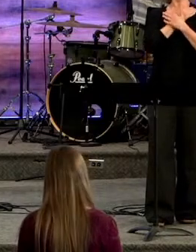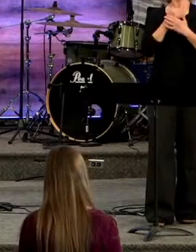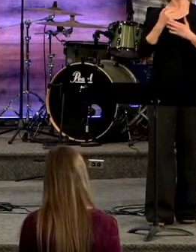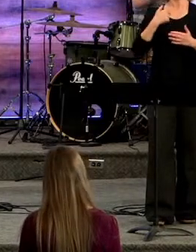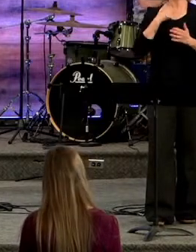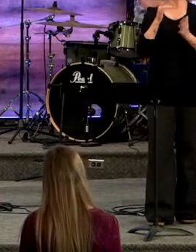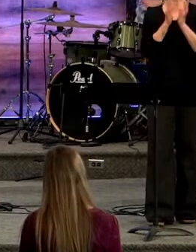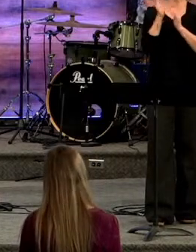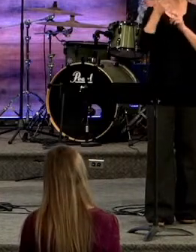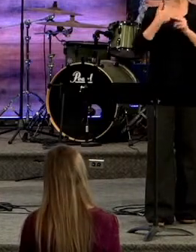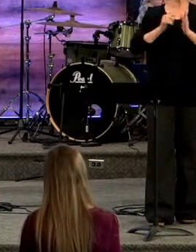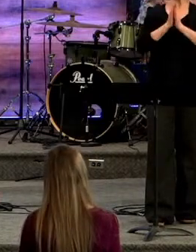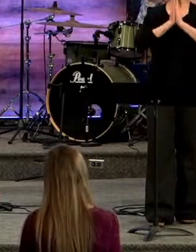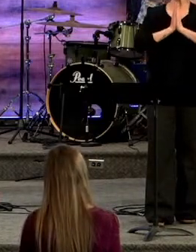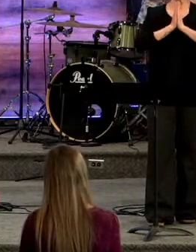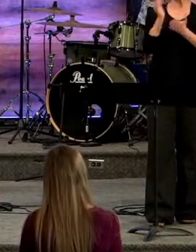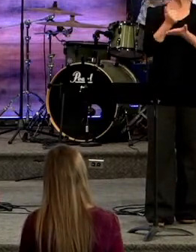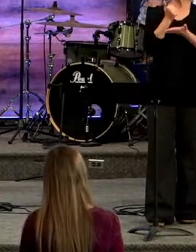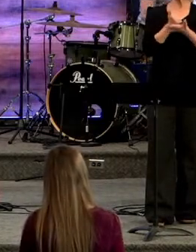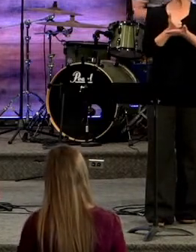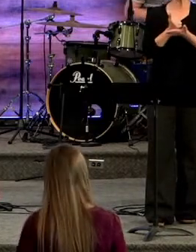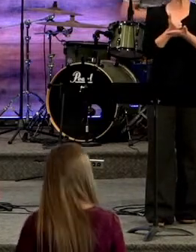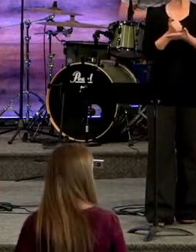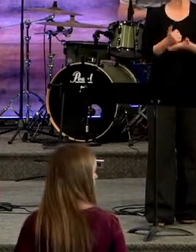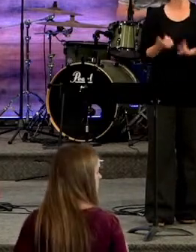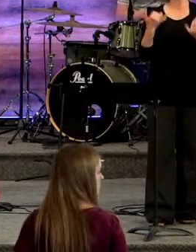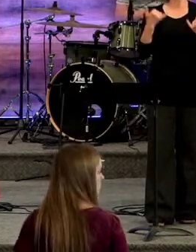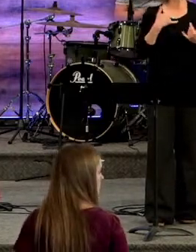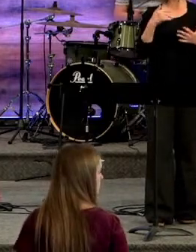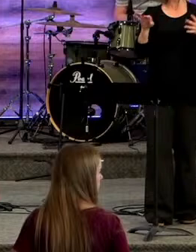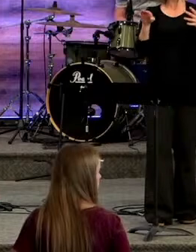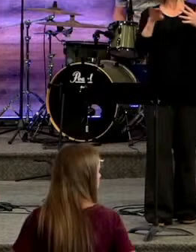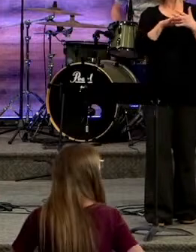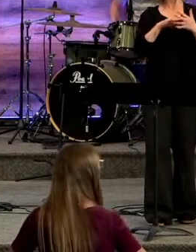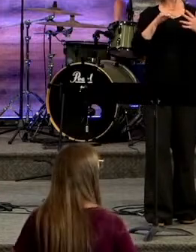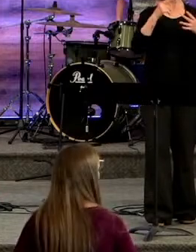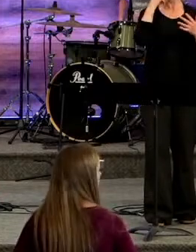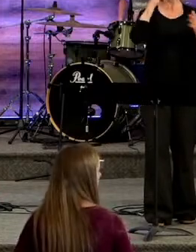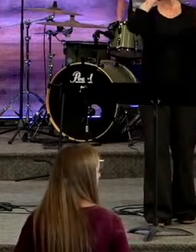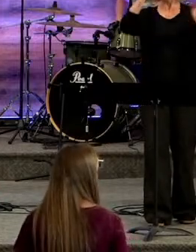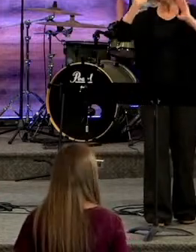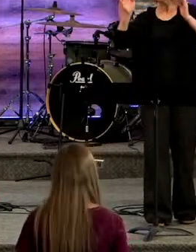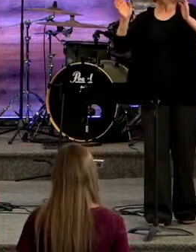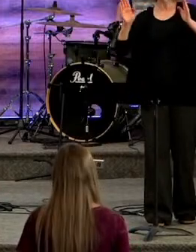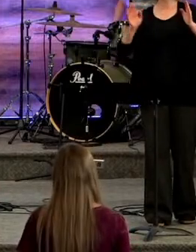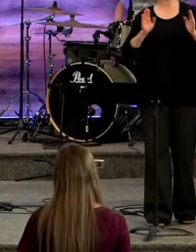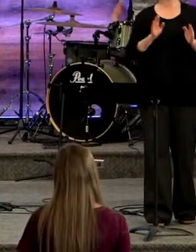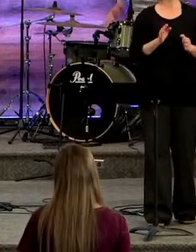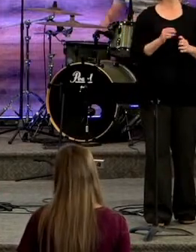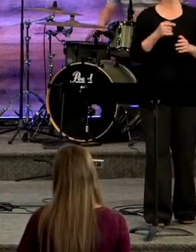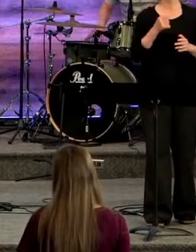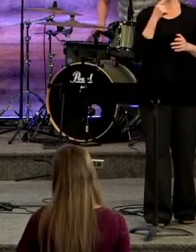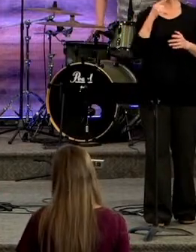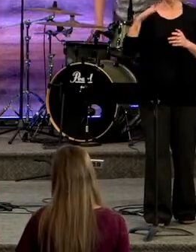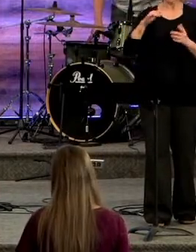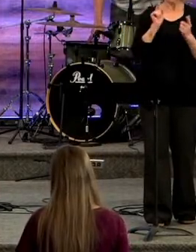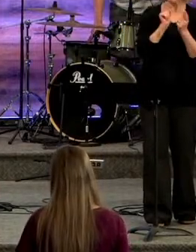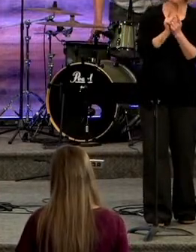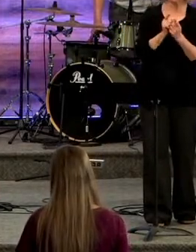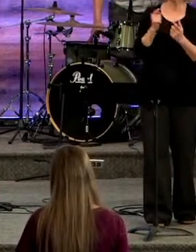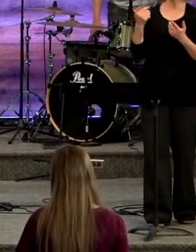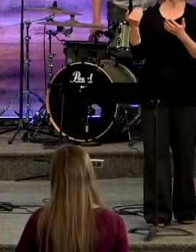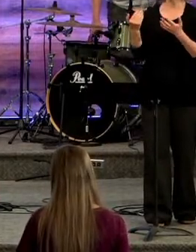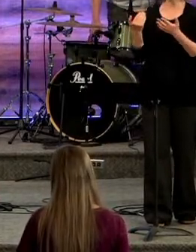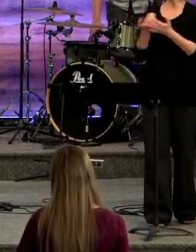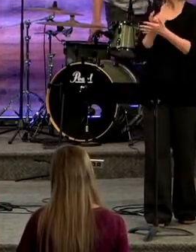amen. We're going to take a brief fellowship break, so greet someone you know, someone you haven't met before, and when the timer comes out and Mike comes up to the